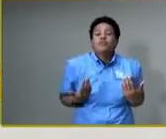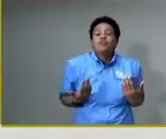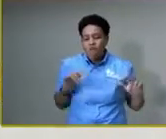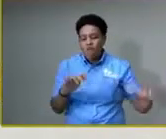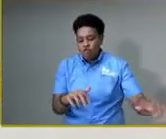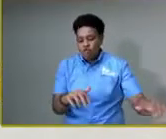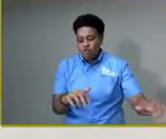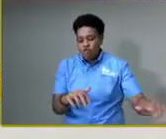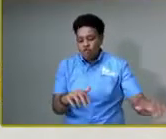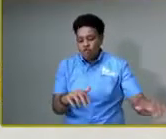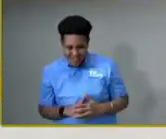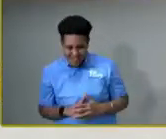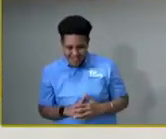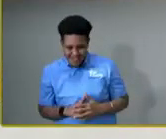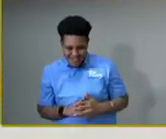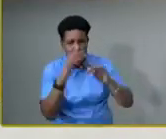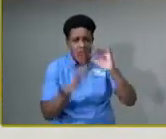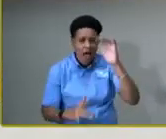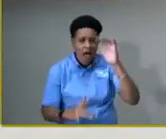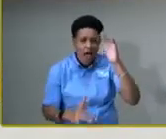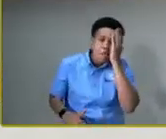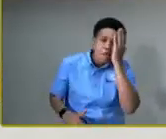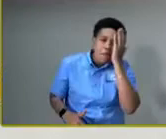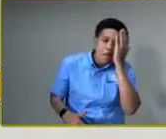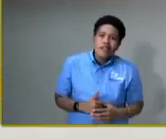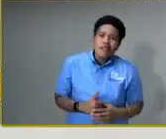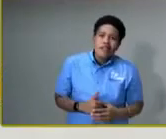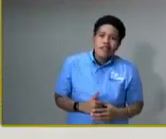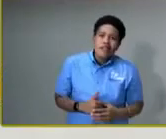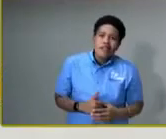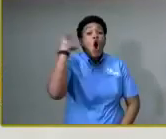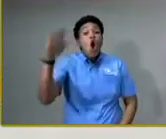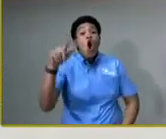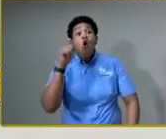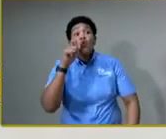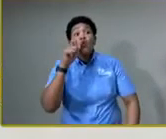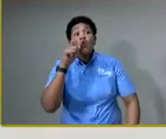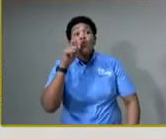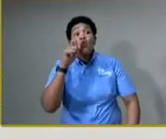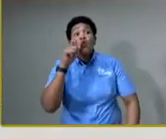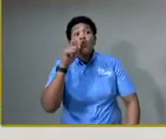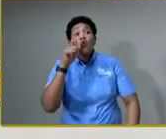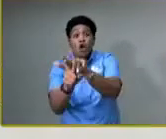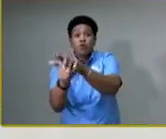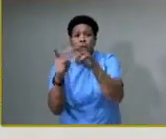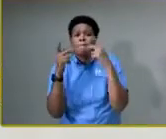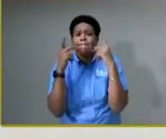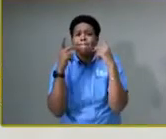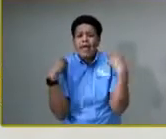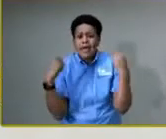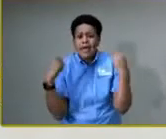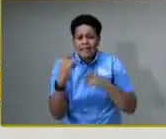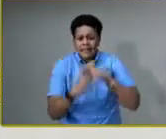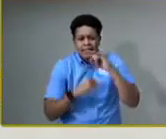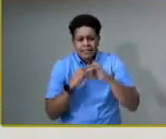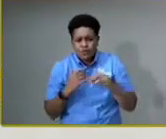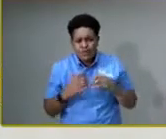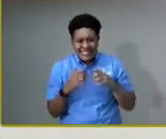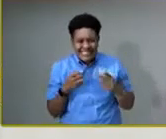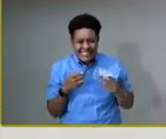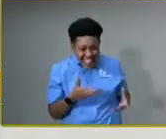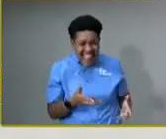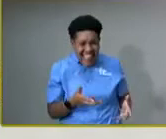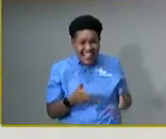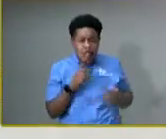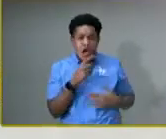overcrowding, based on a lack of beds. Everyone turning up at a public health institution, and a